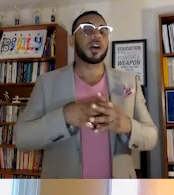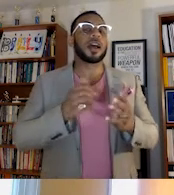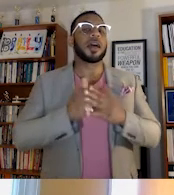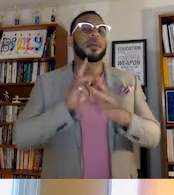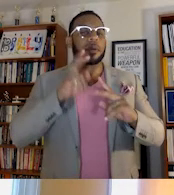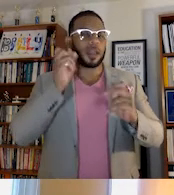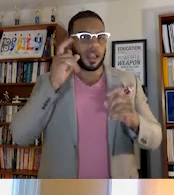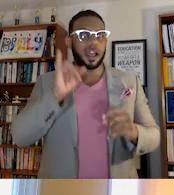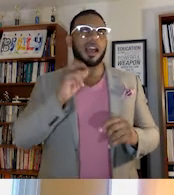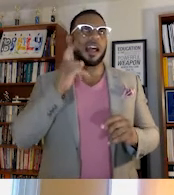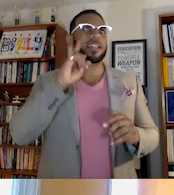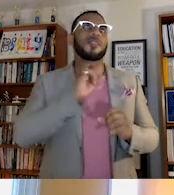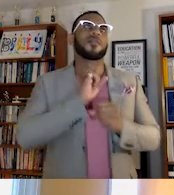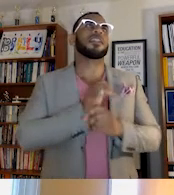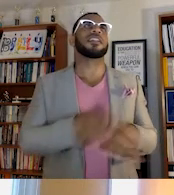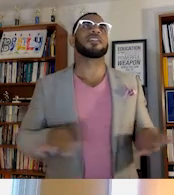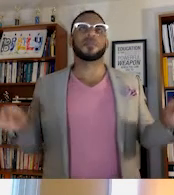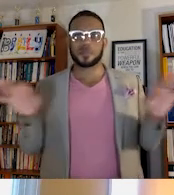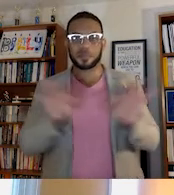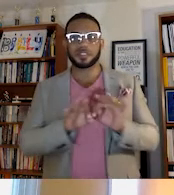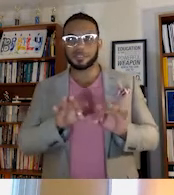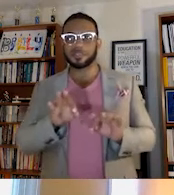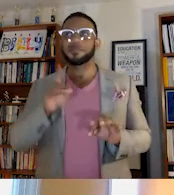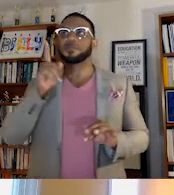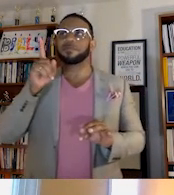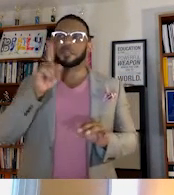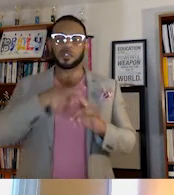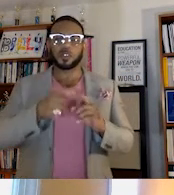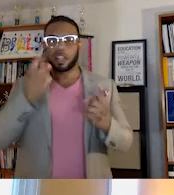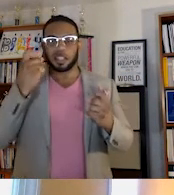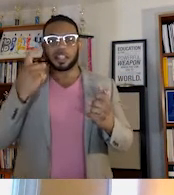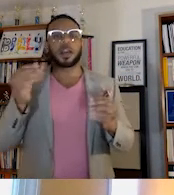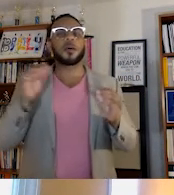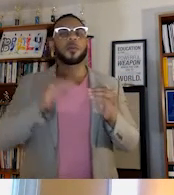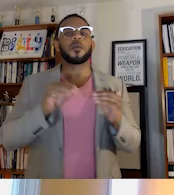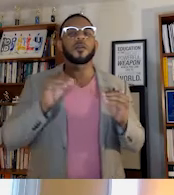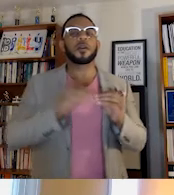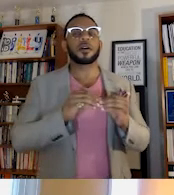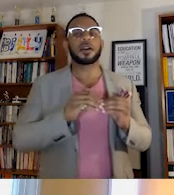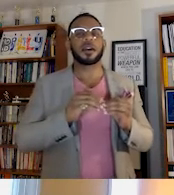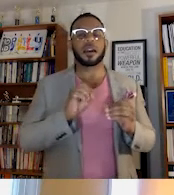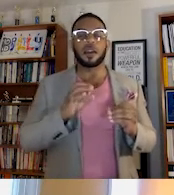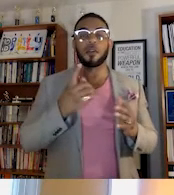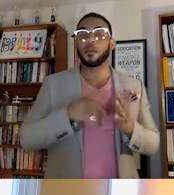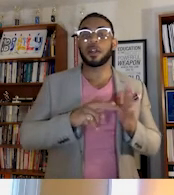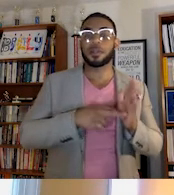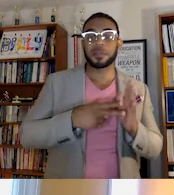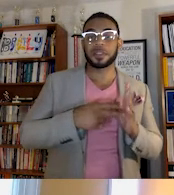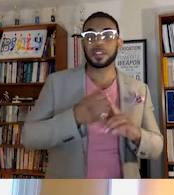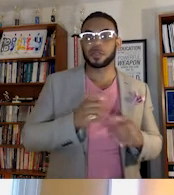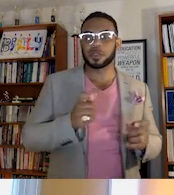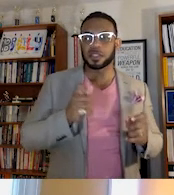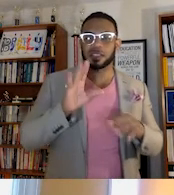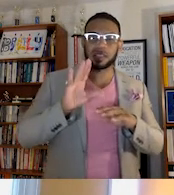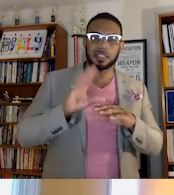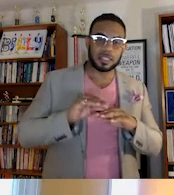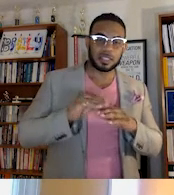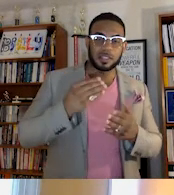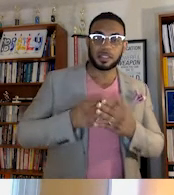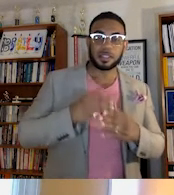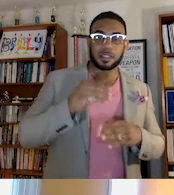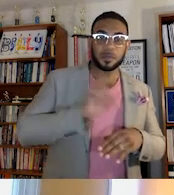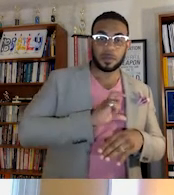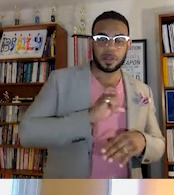folks understand that, I think, is really important, to understanding more what it means to defund the police,